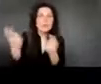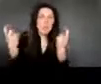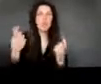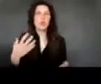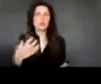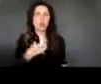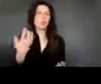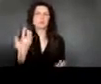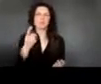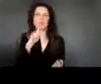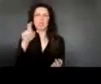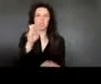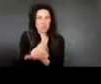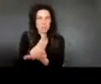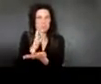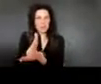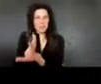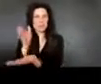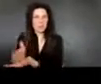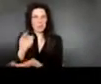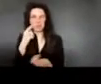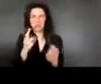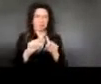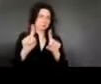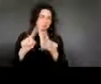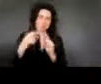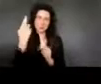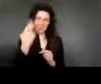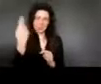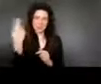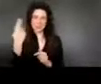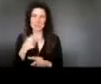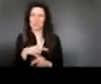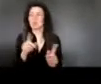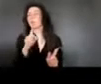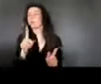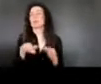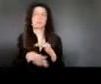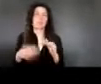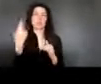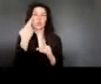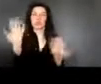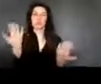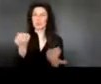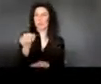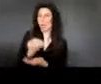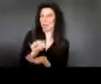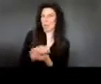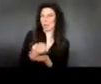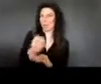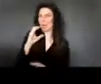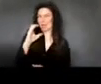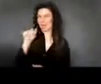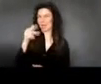stop as well, because a lot of reasons, but I guess the simplest one is economical capital hangs on